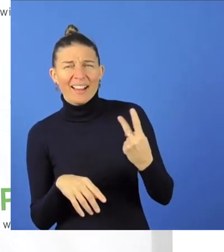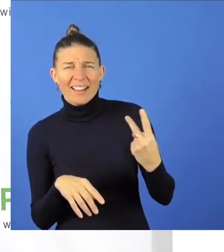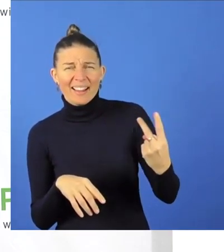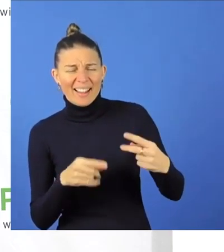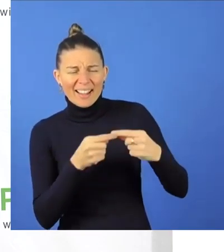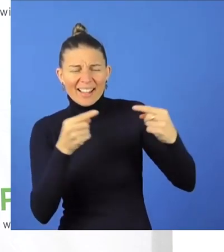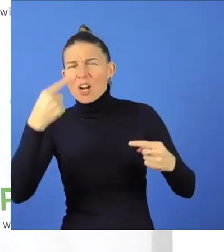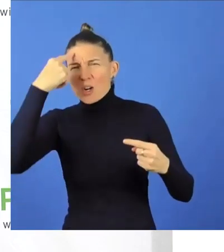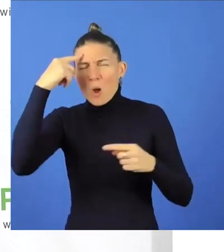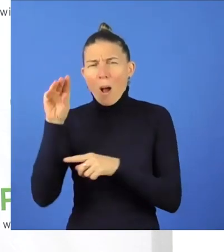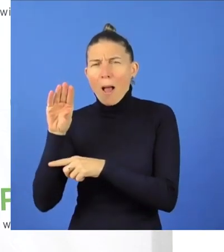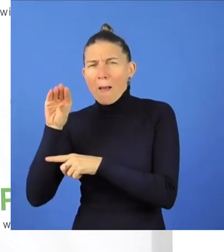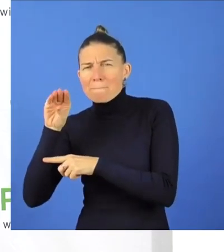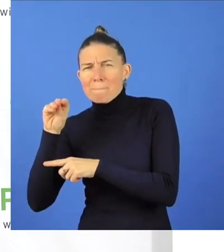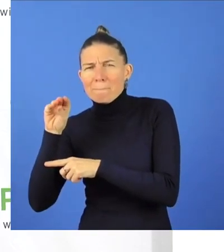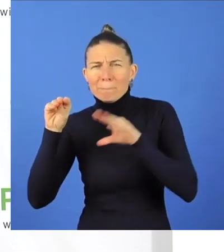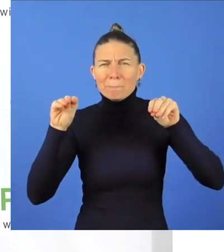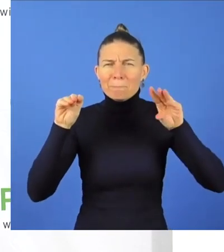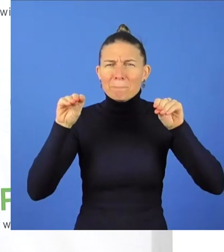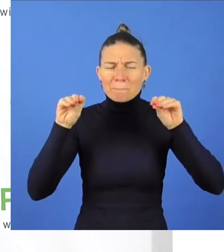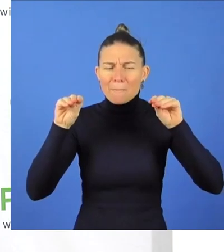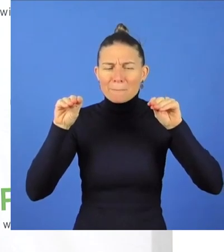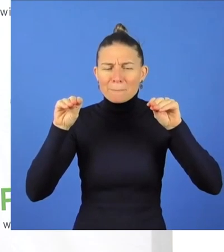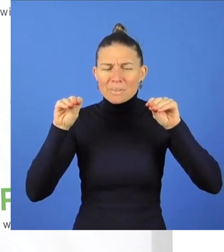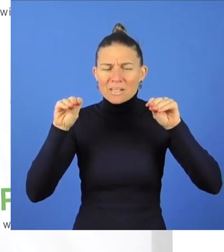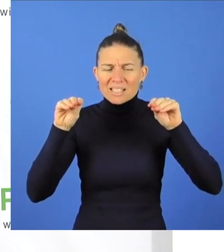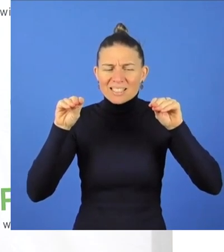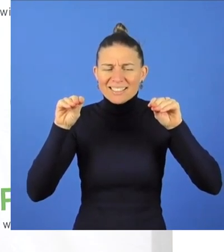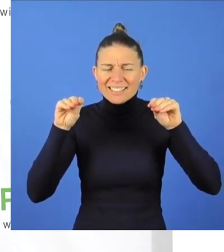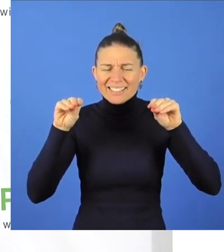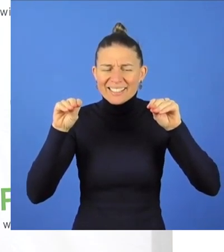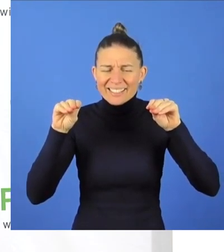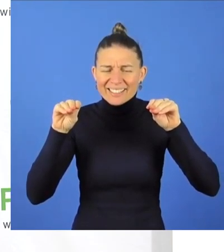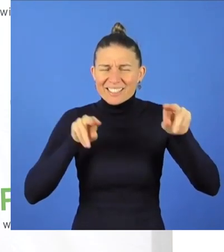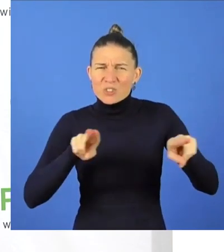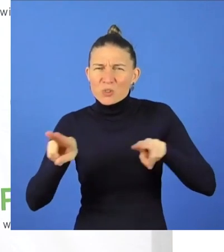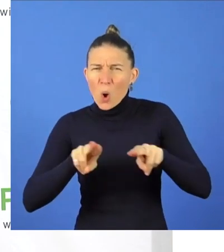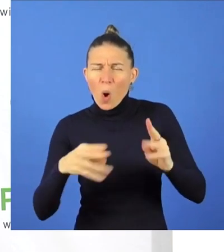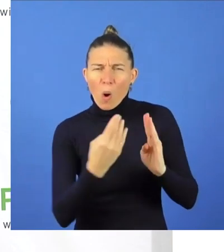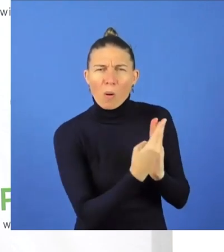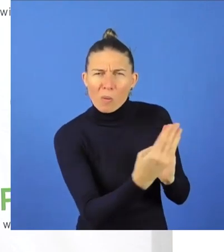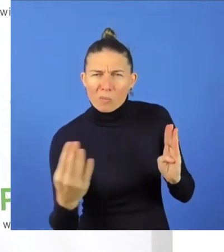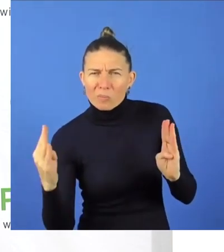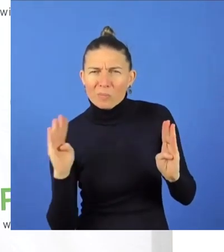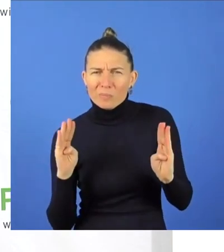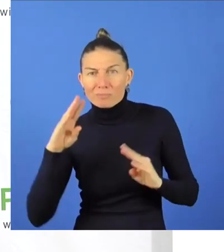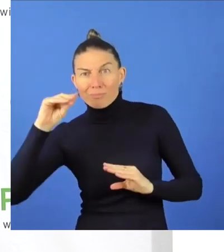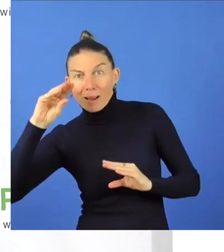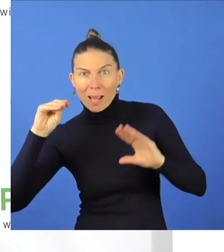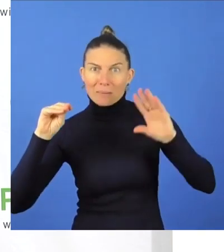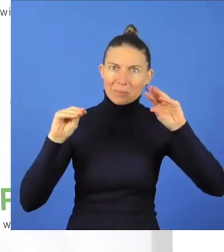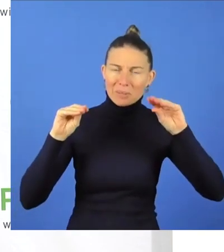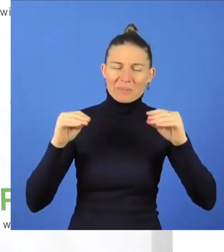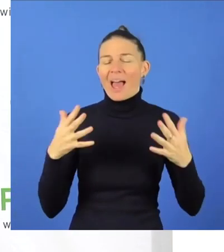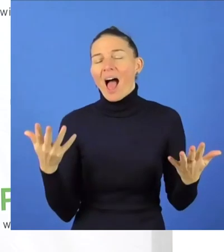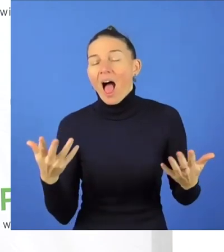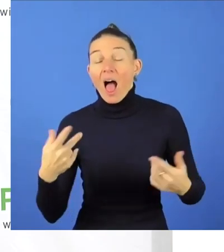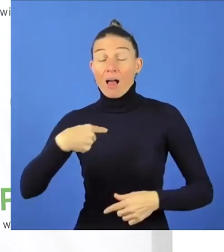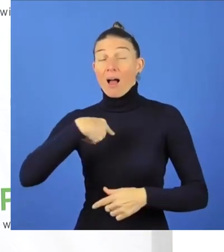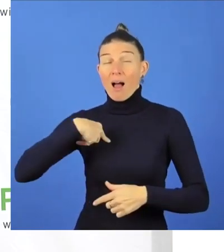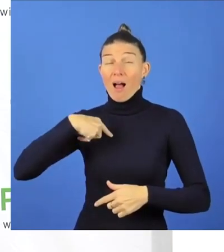Show when we grew up. However, I don't know so much about gaming, but I learned from